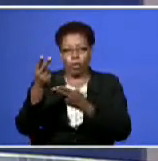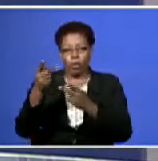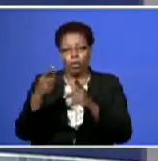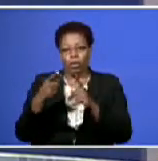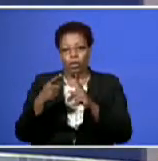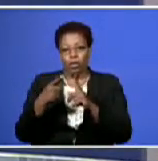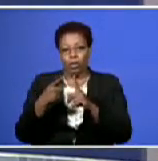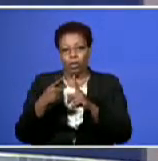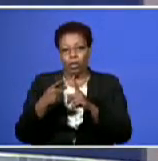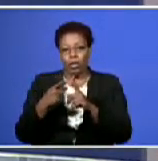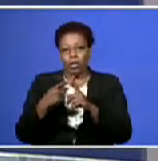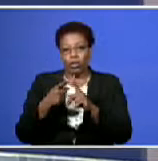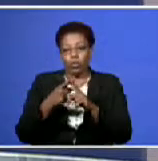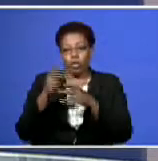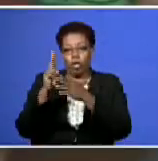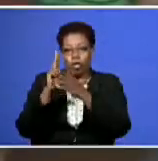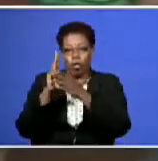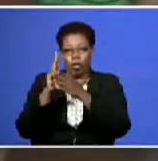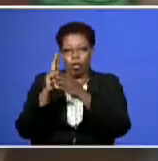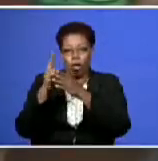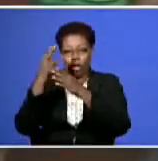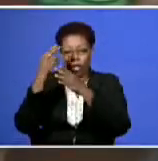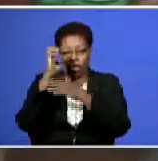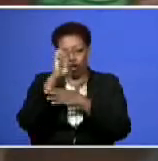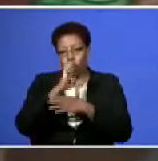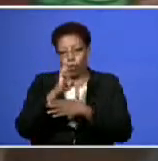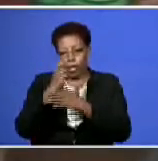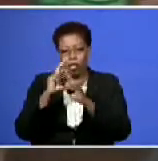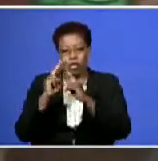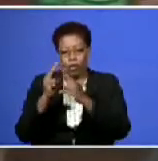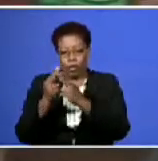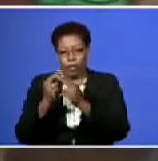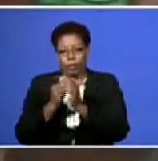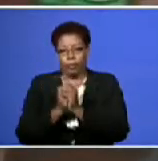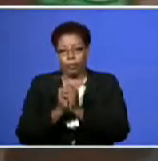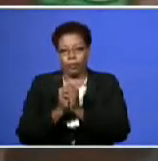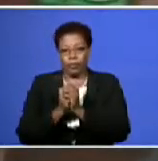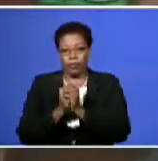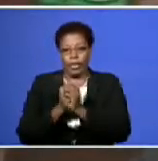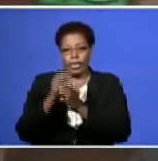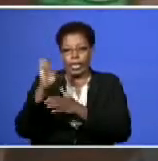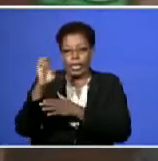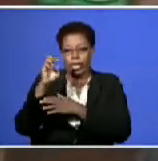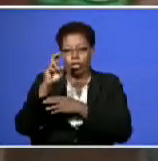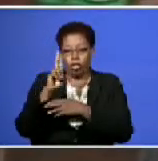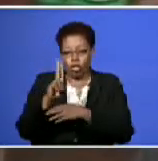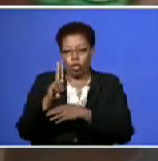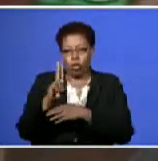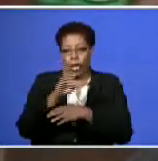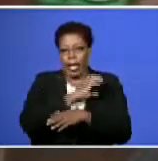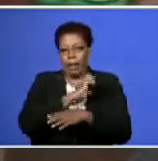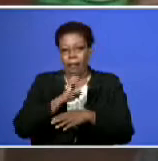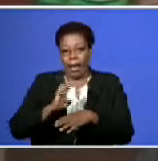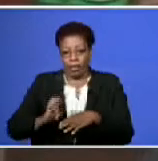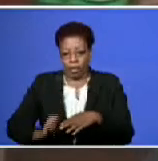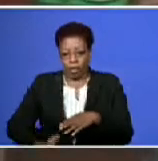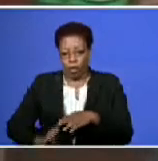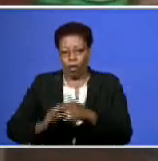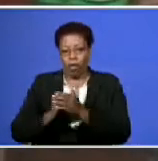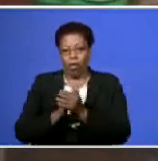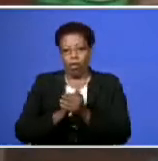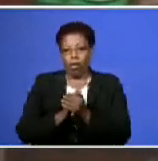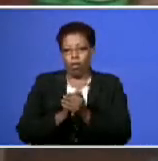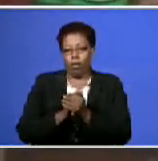the European Union. Speaker, I've informed the EU ambassador to Belgium, Ms.